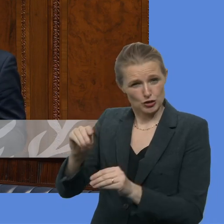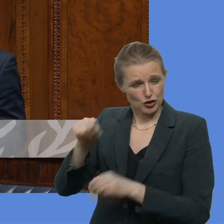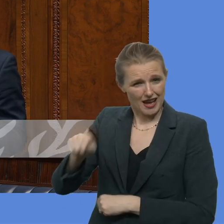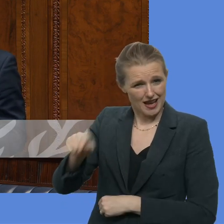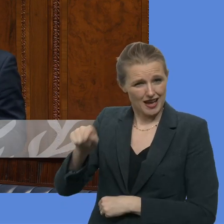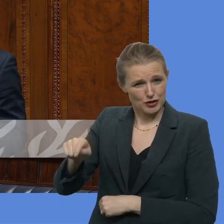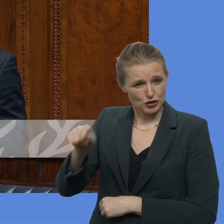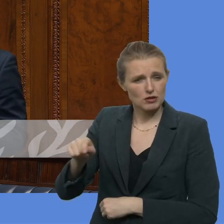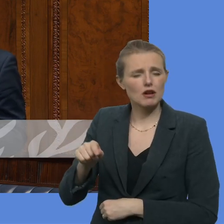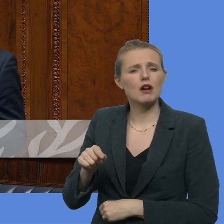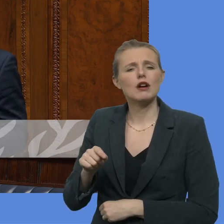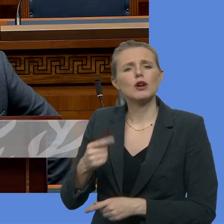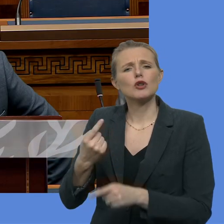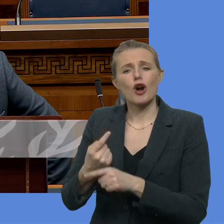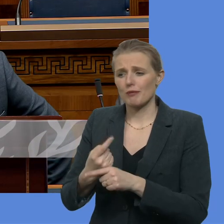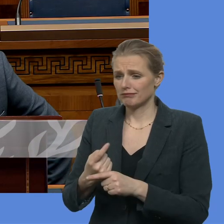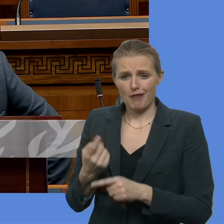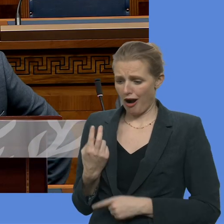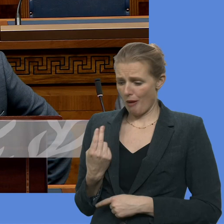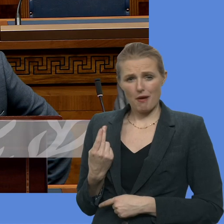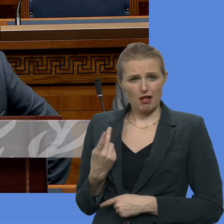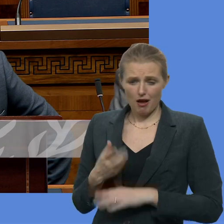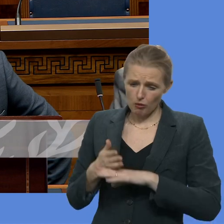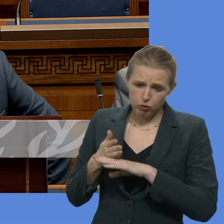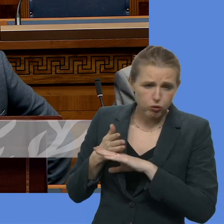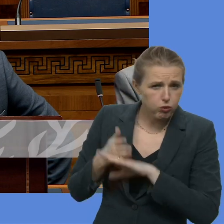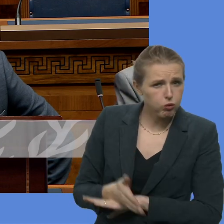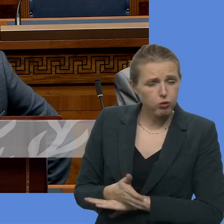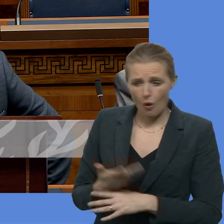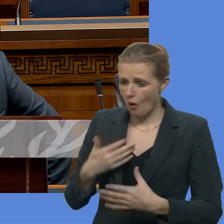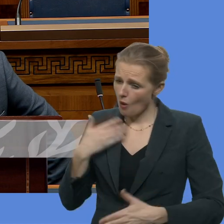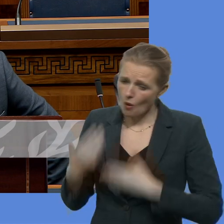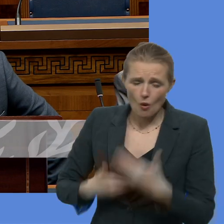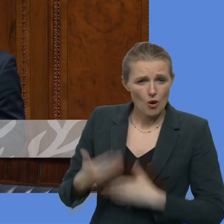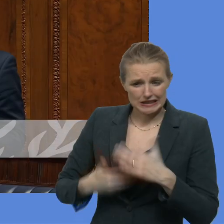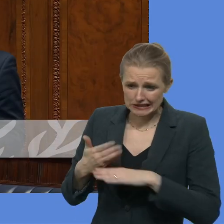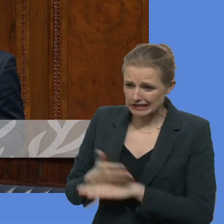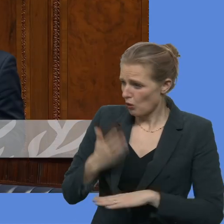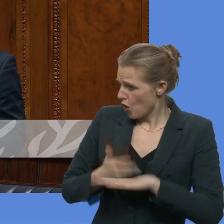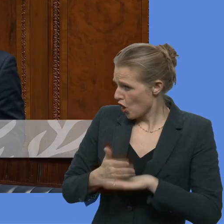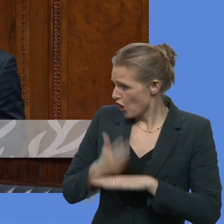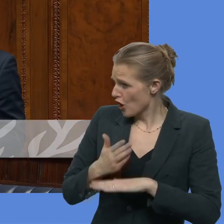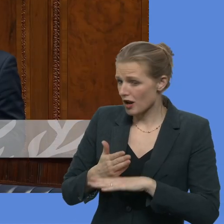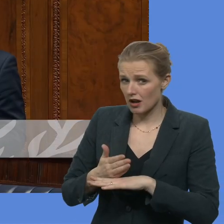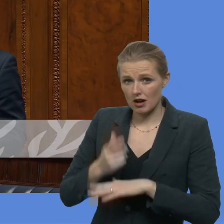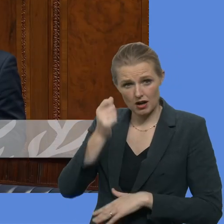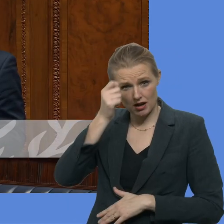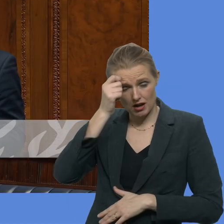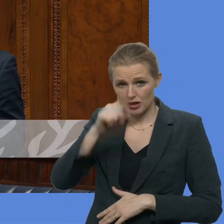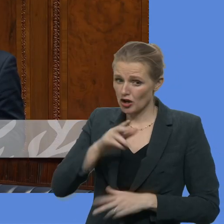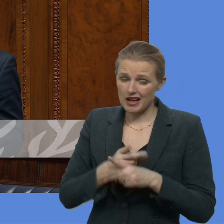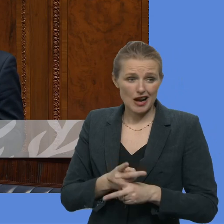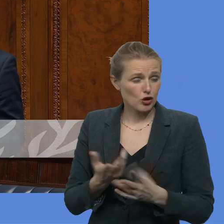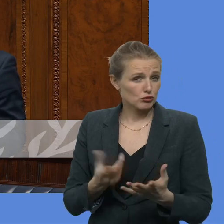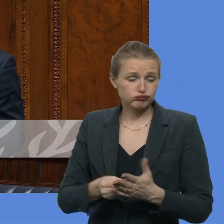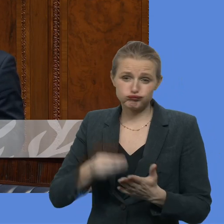reality whereby hard-working couples have had to make a decision, or having to make a decision, crippled with the burden of childcare